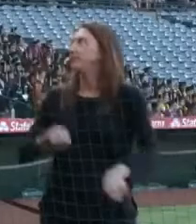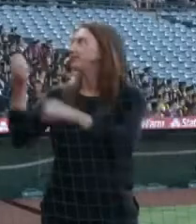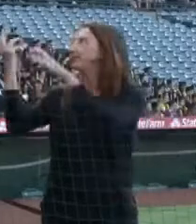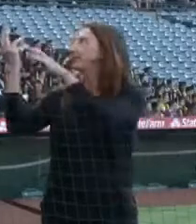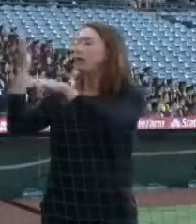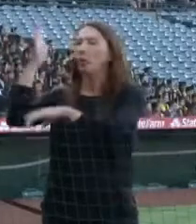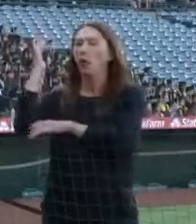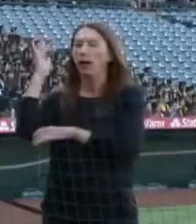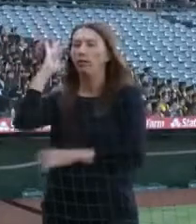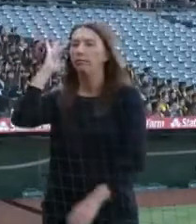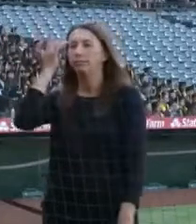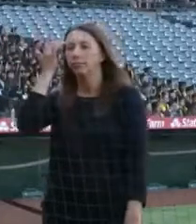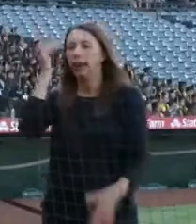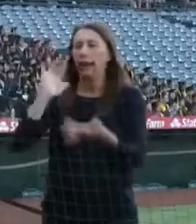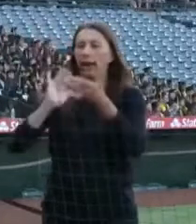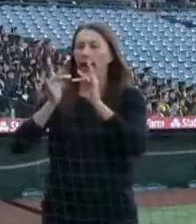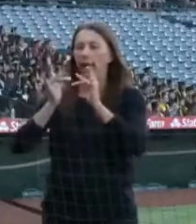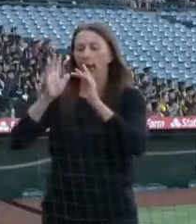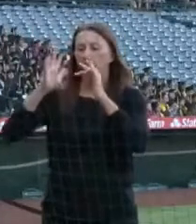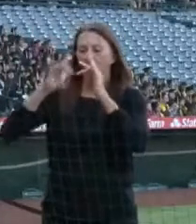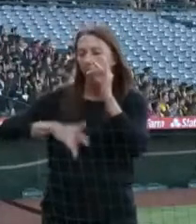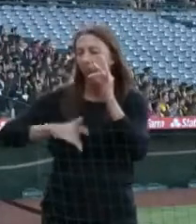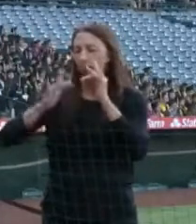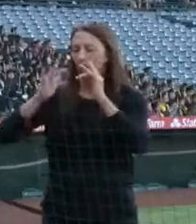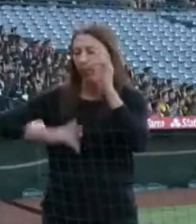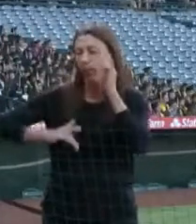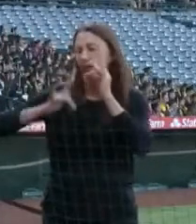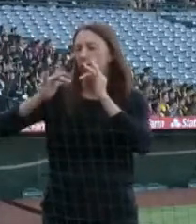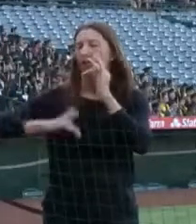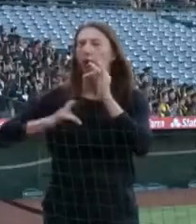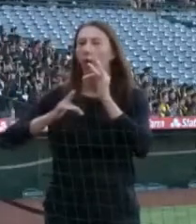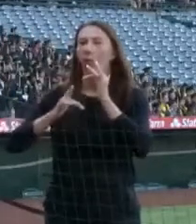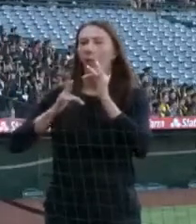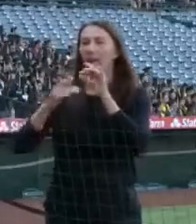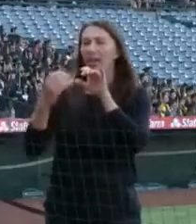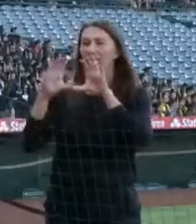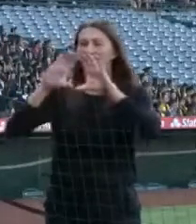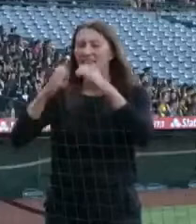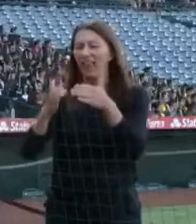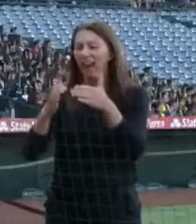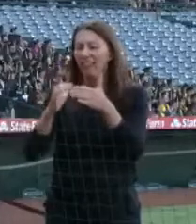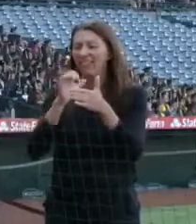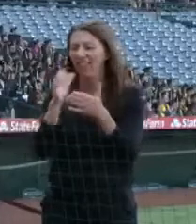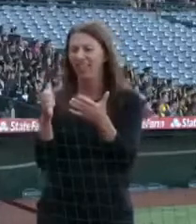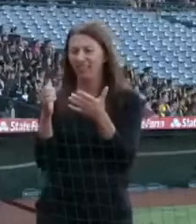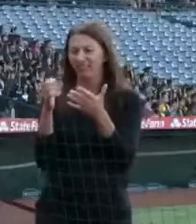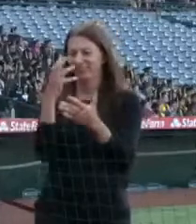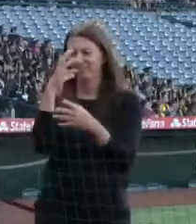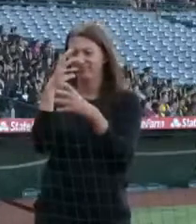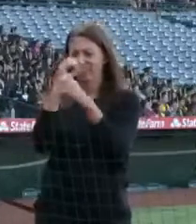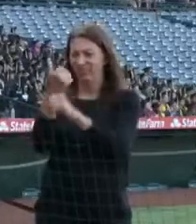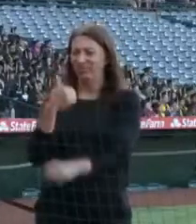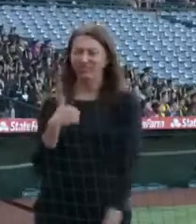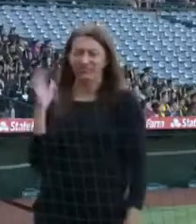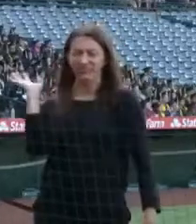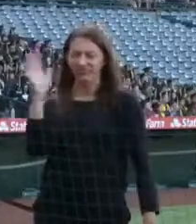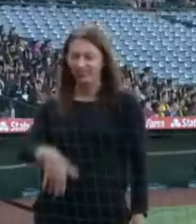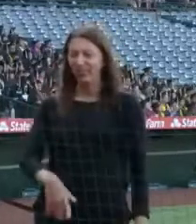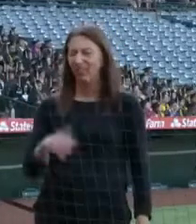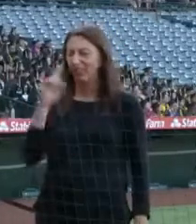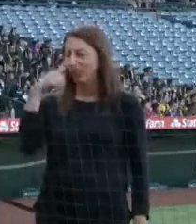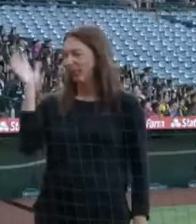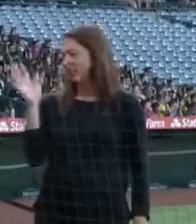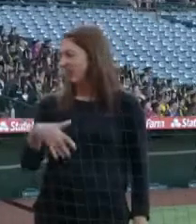your internet didn't work or that remote classes simply did not engage, or that not coming